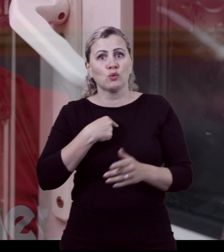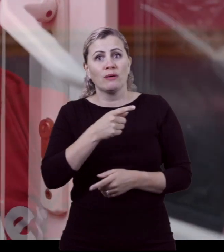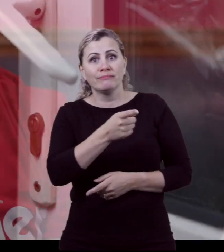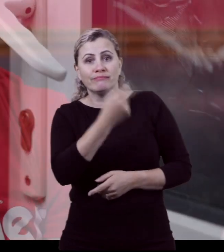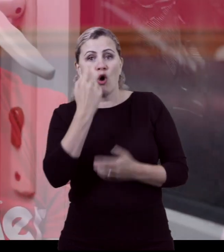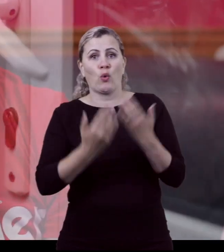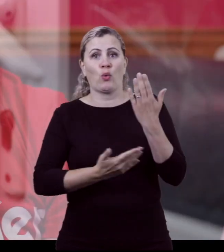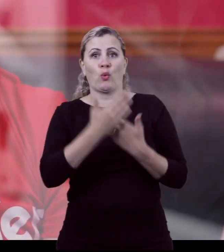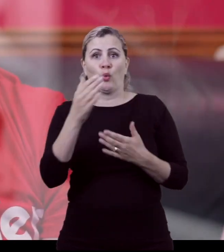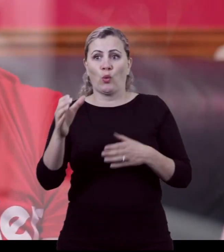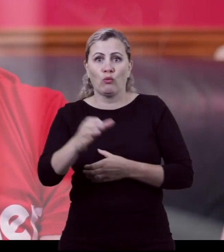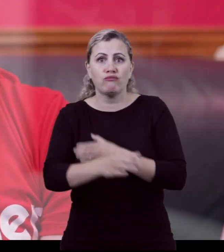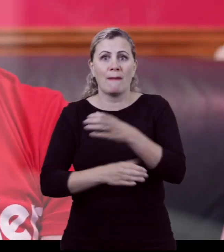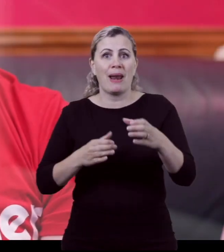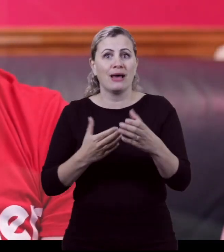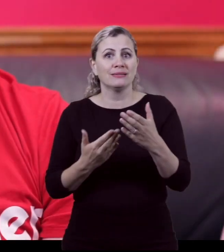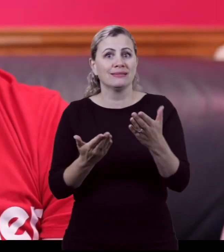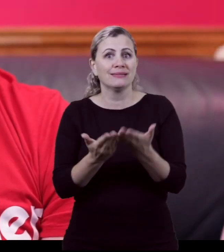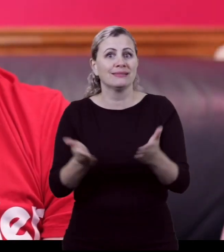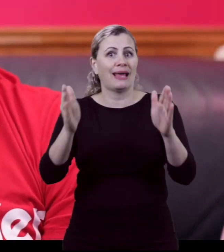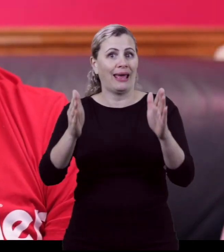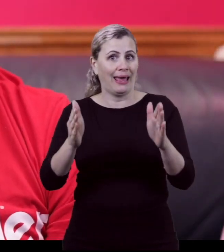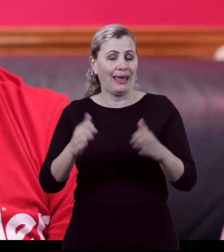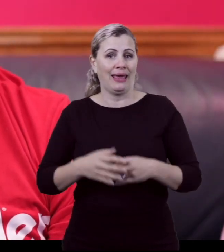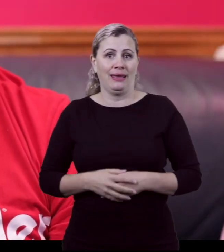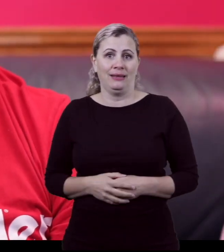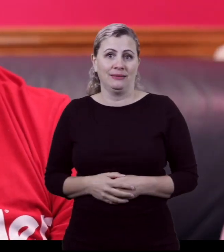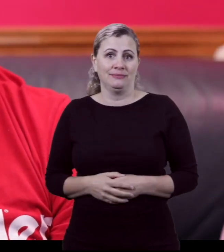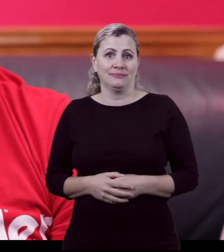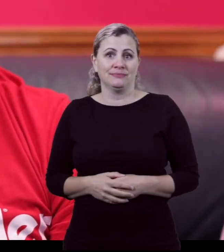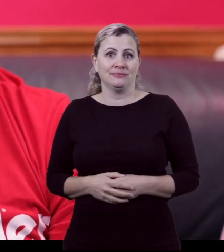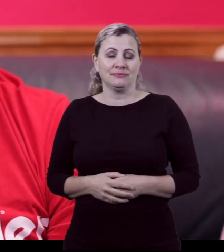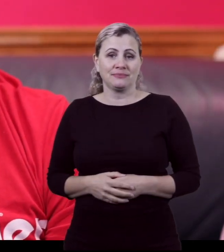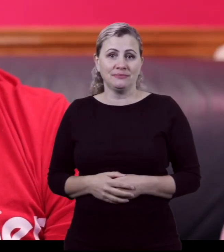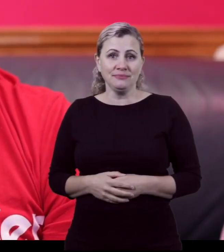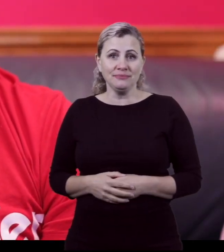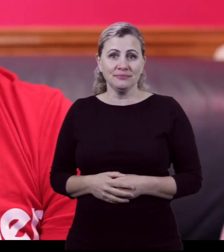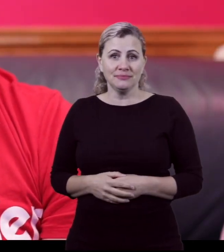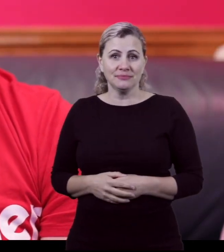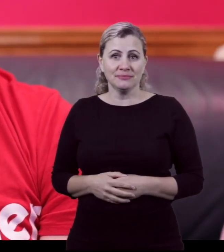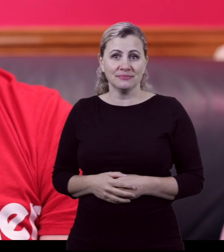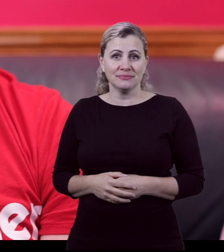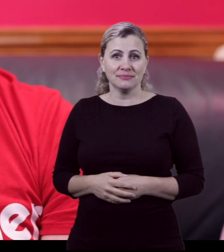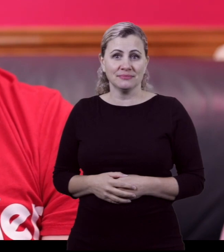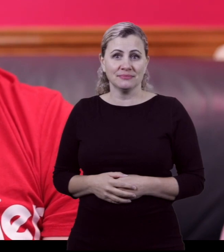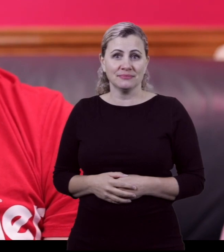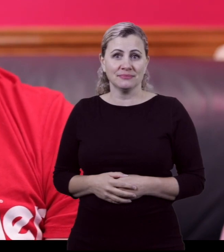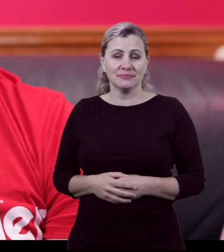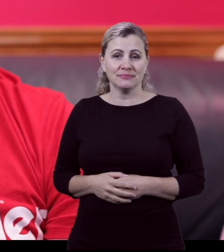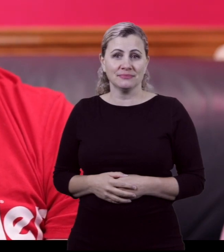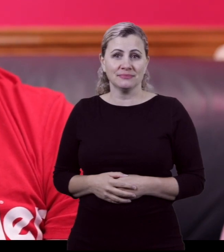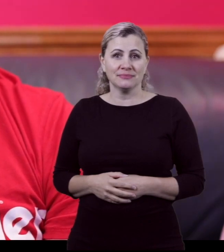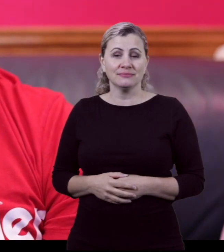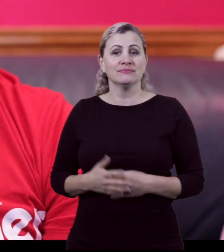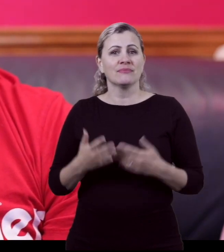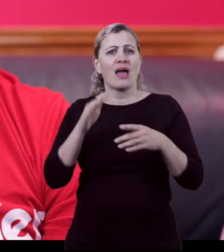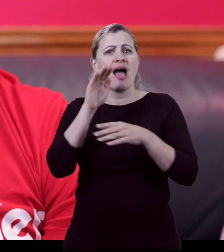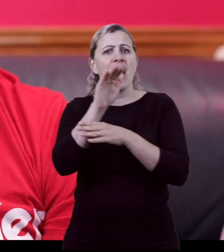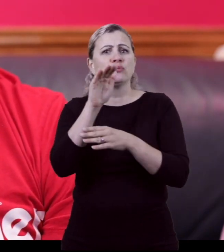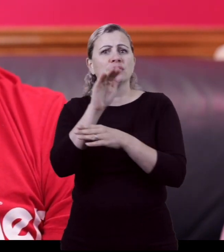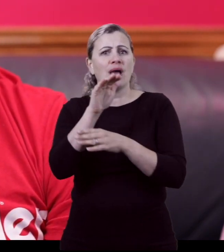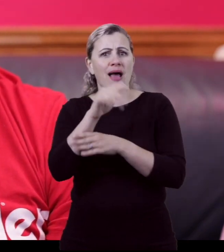you helped us send a referral to Nest then for like my mum had